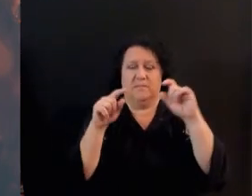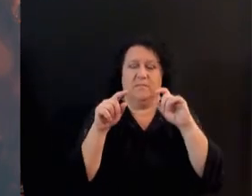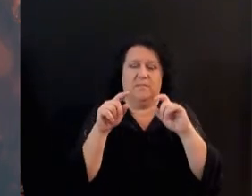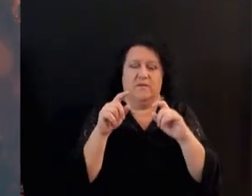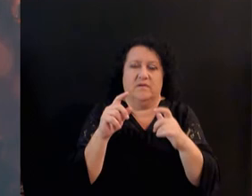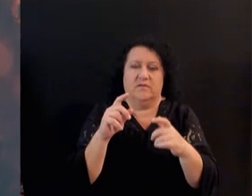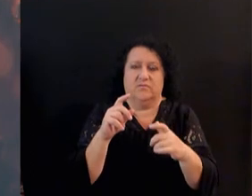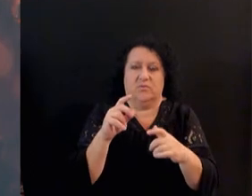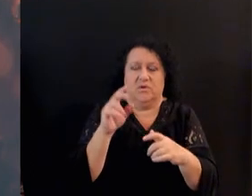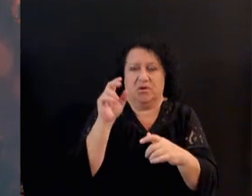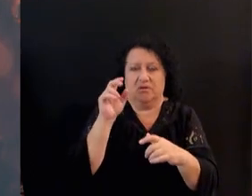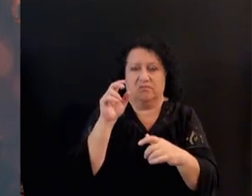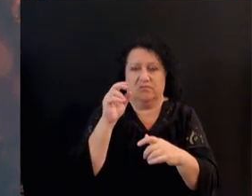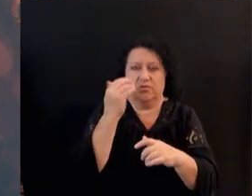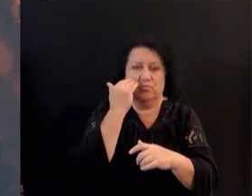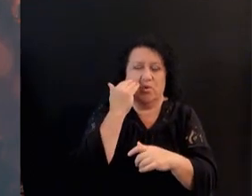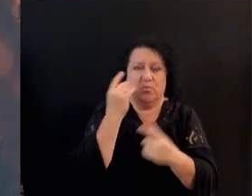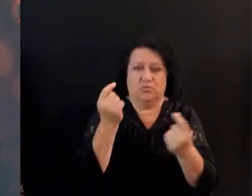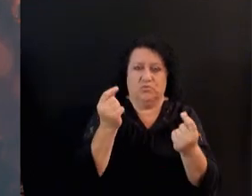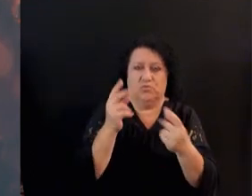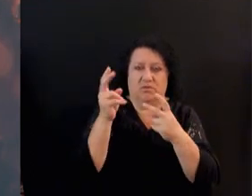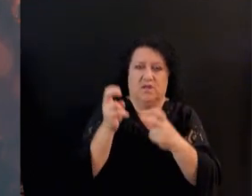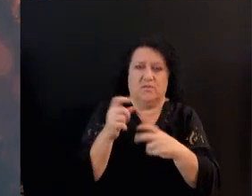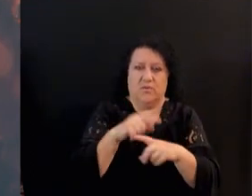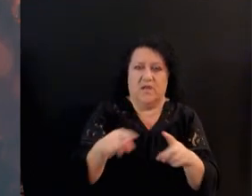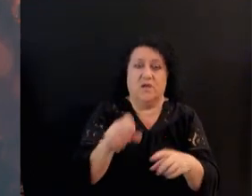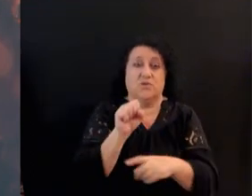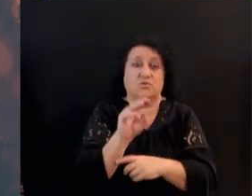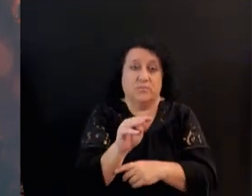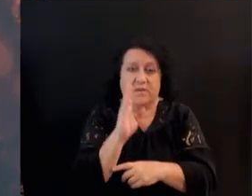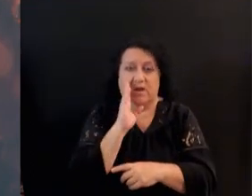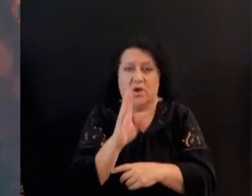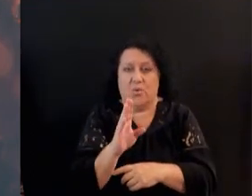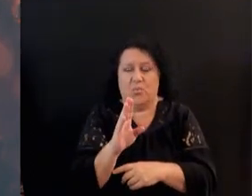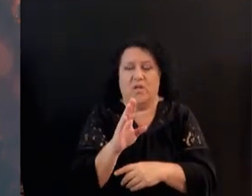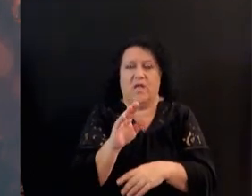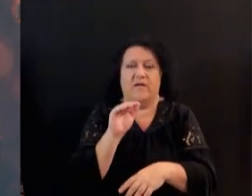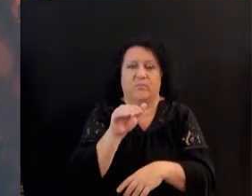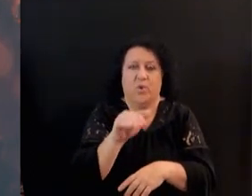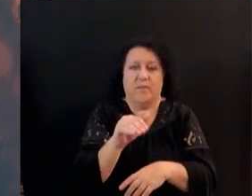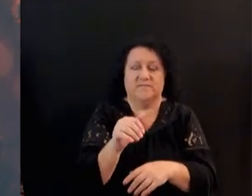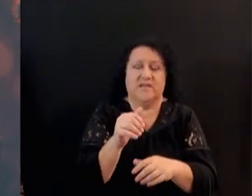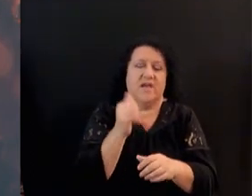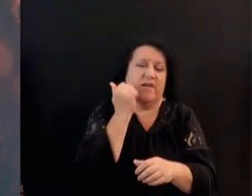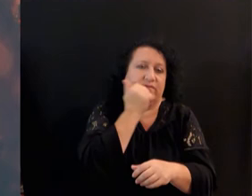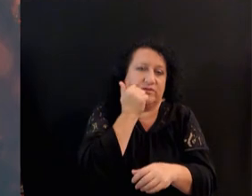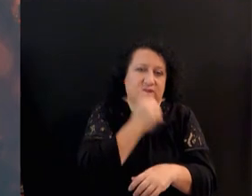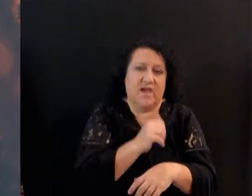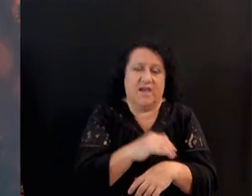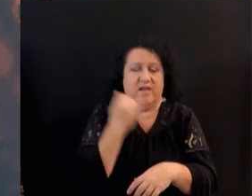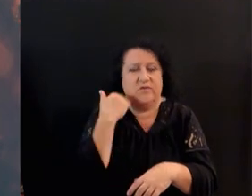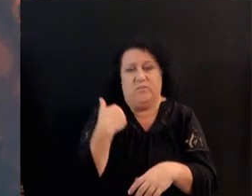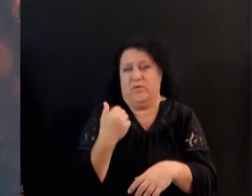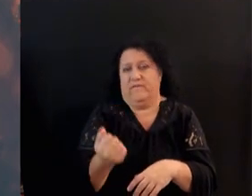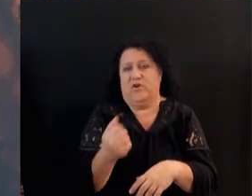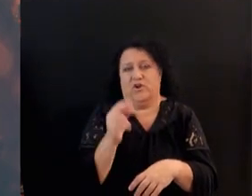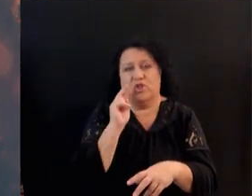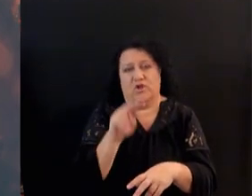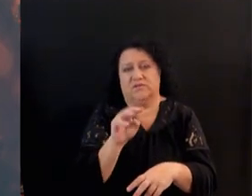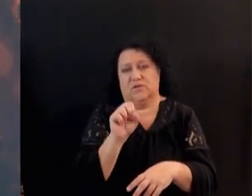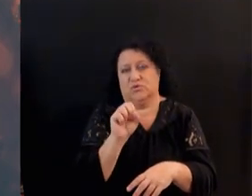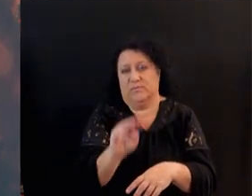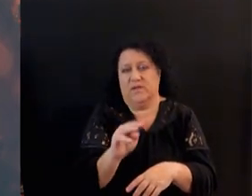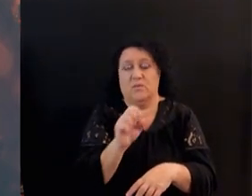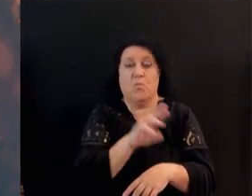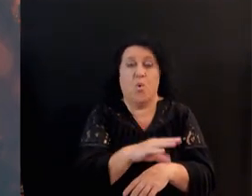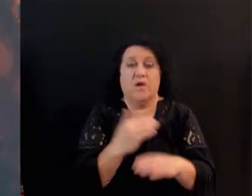media daily prompts every day, so you can follow along that way if you prefer. Also, you can subscribe to our email list, and we can